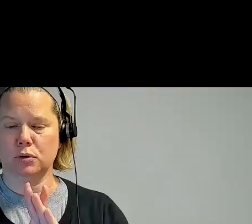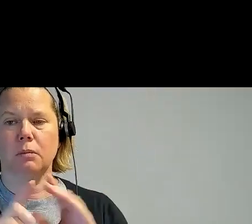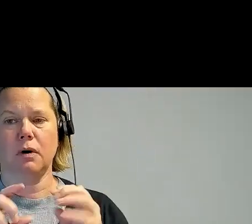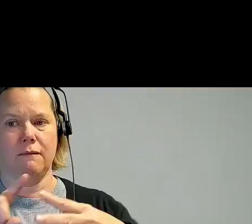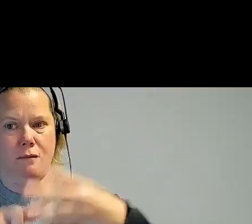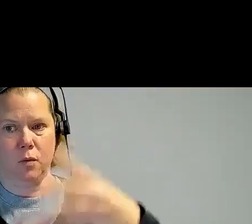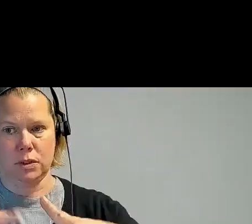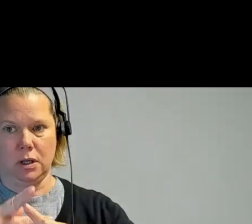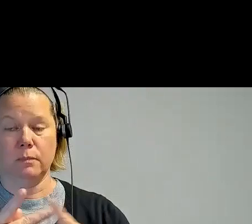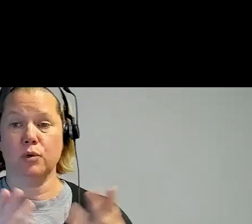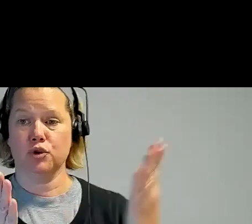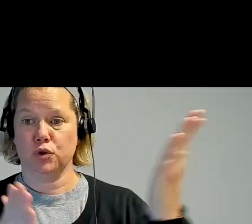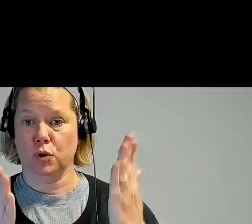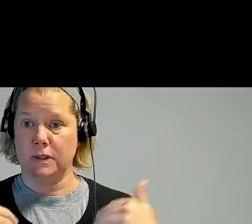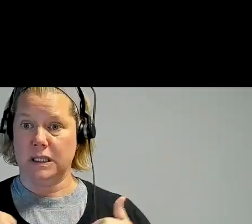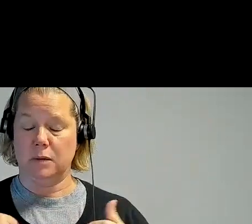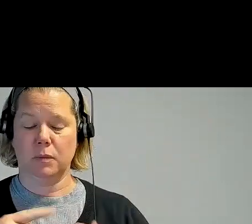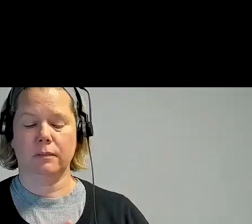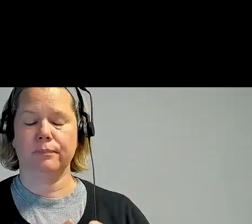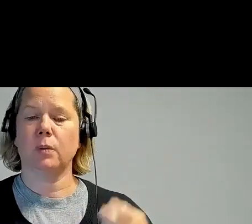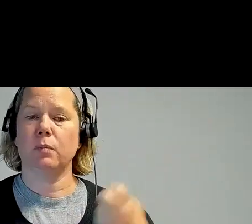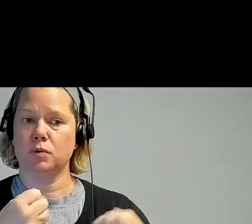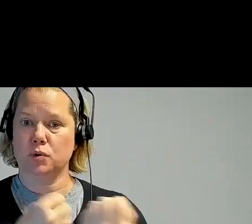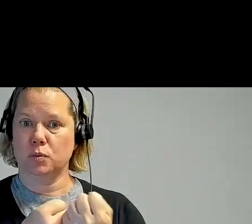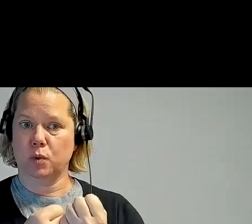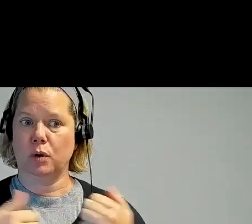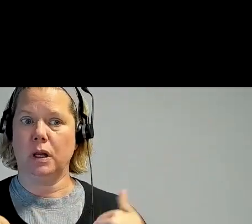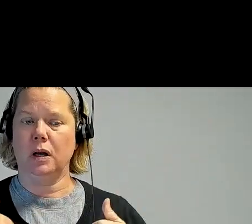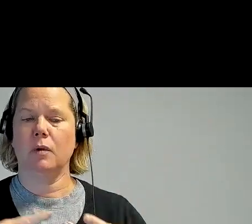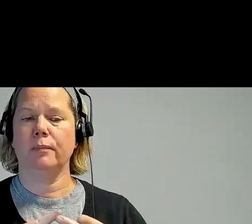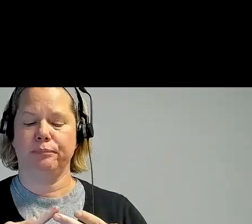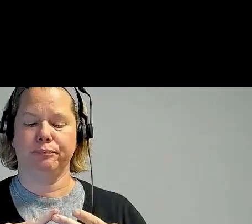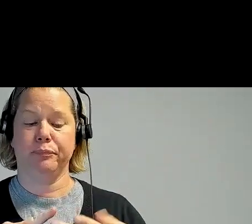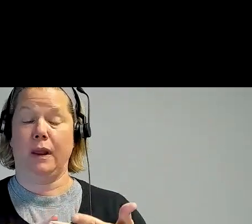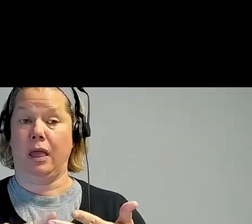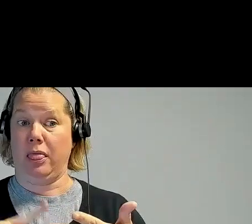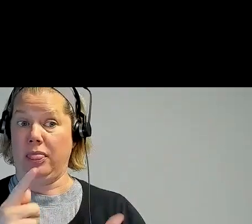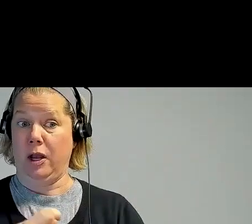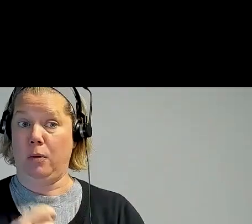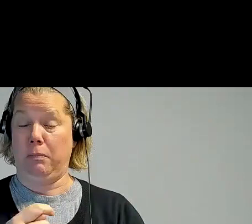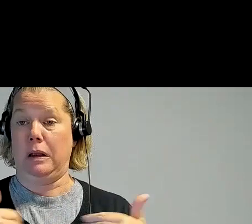It could be a service animal, an emotional support animal, a therapy animal, or a pet.